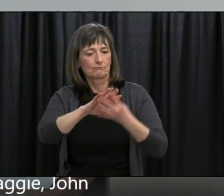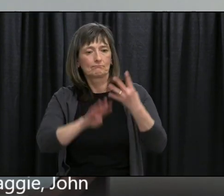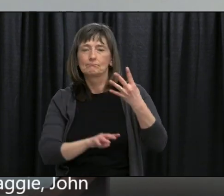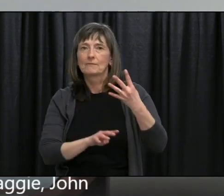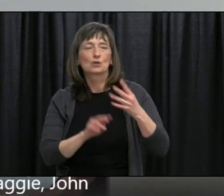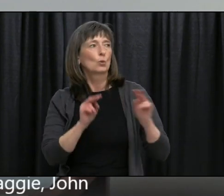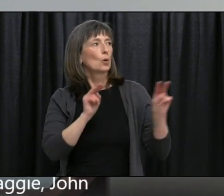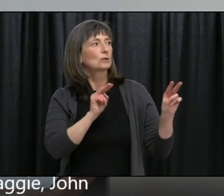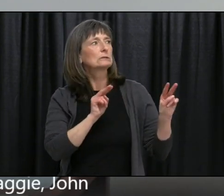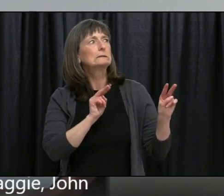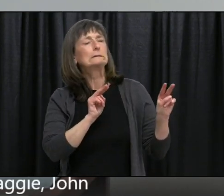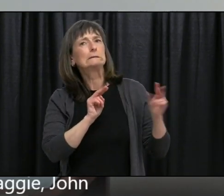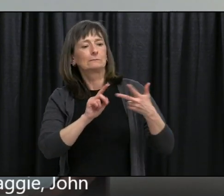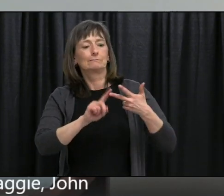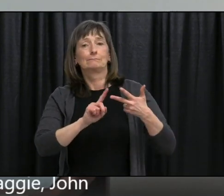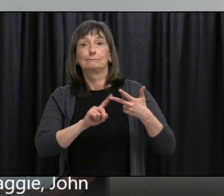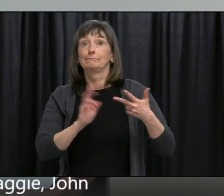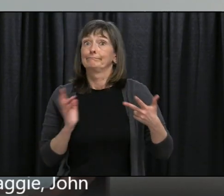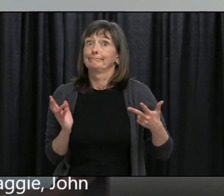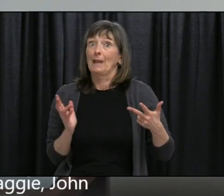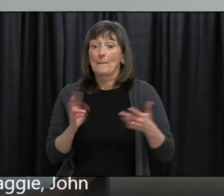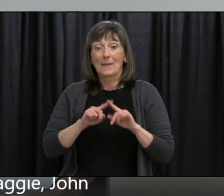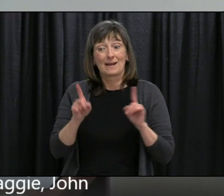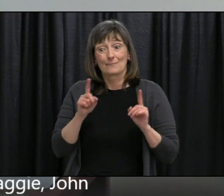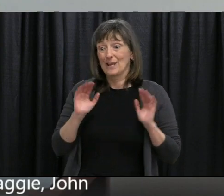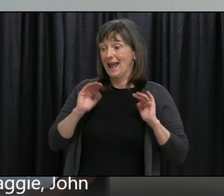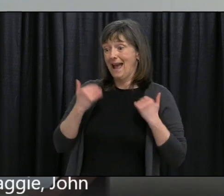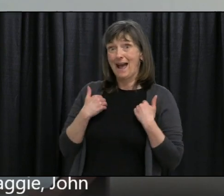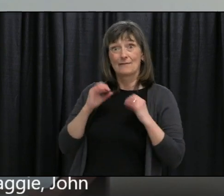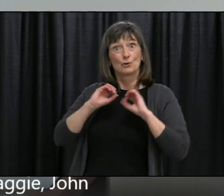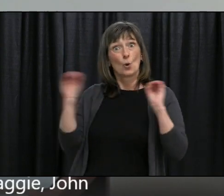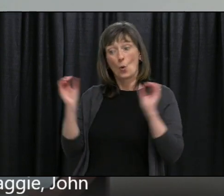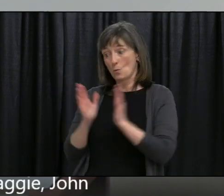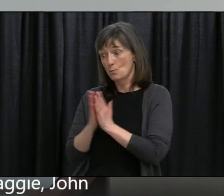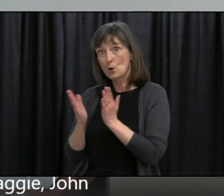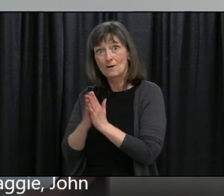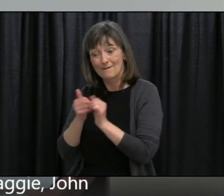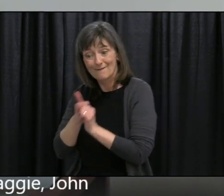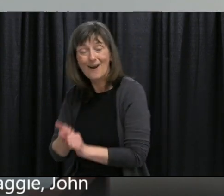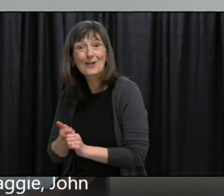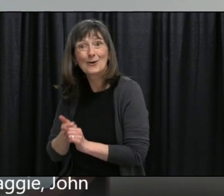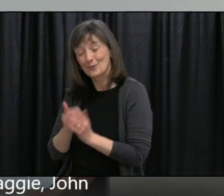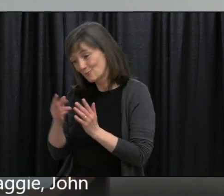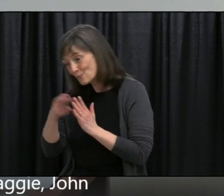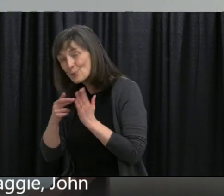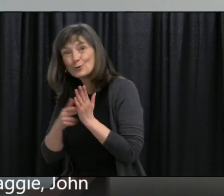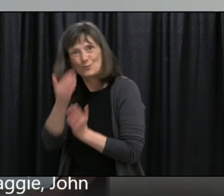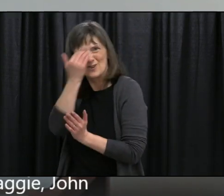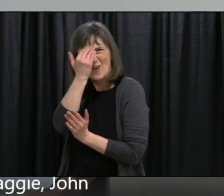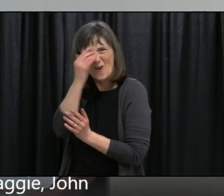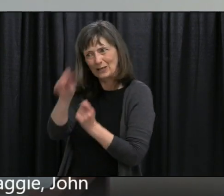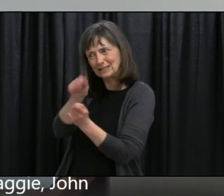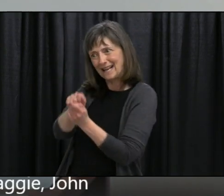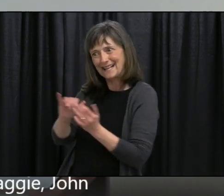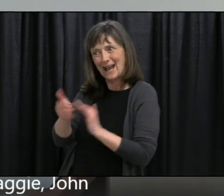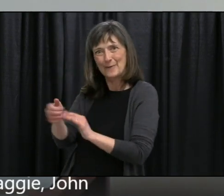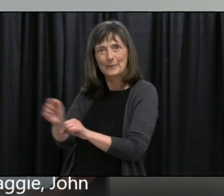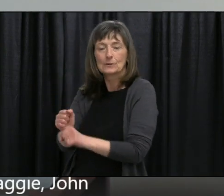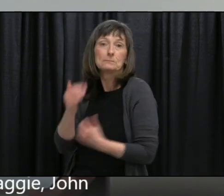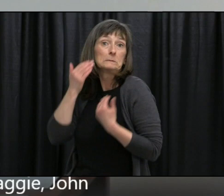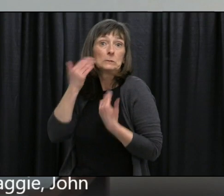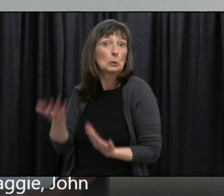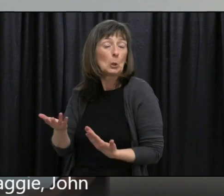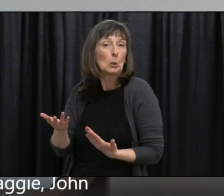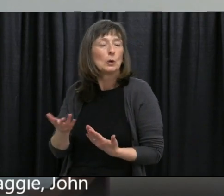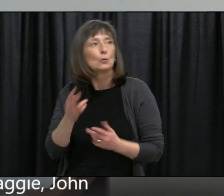think, again, no playbook here, but the bottom line is we rely on our short-term measures